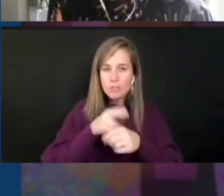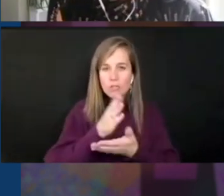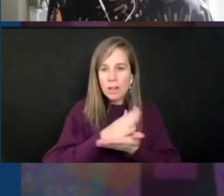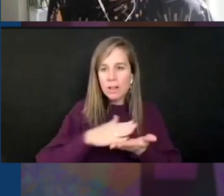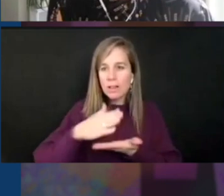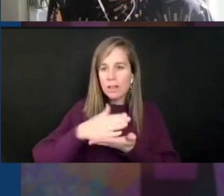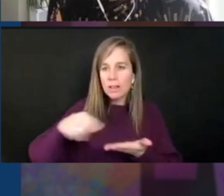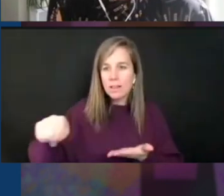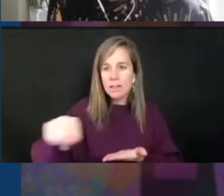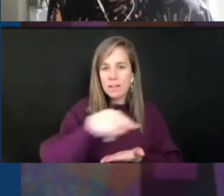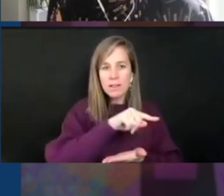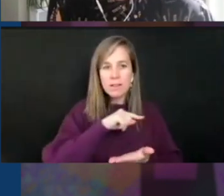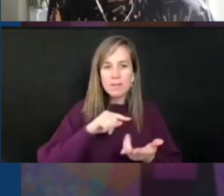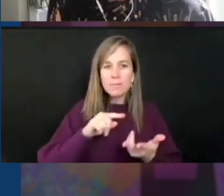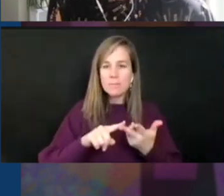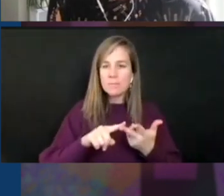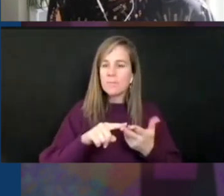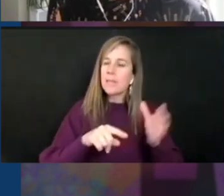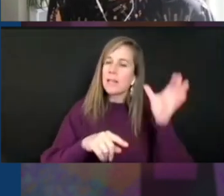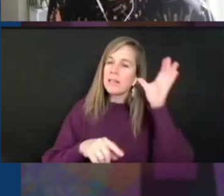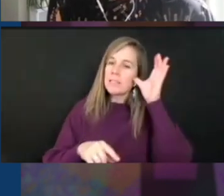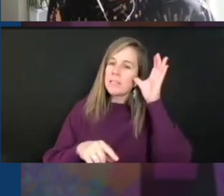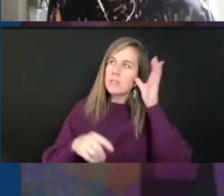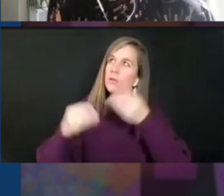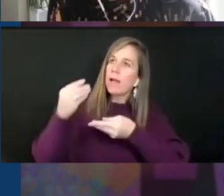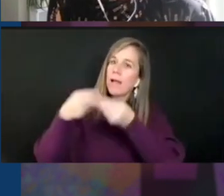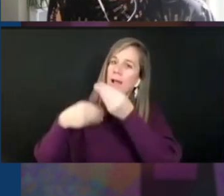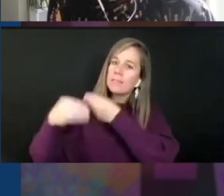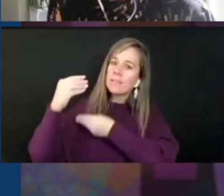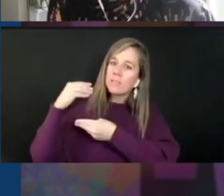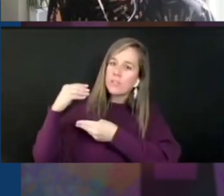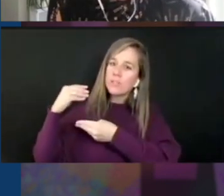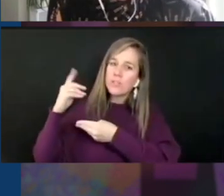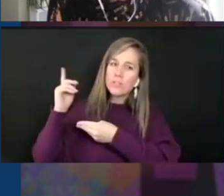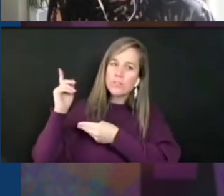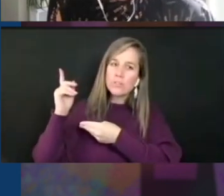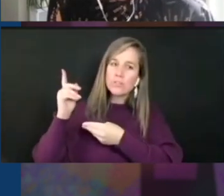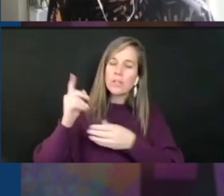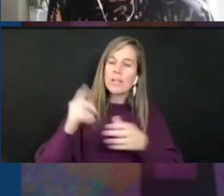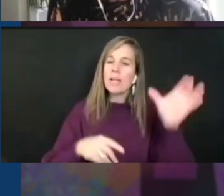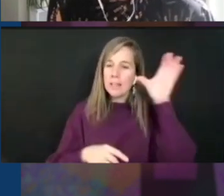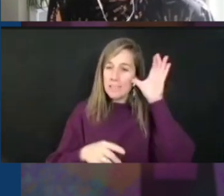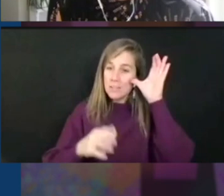Listen to ancestors. Listen to elders.